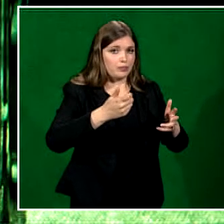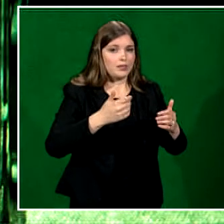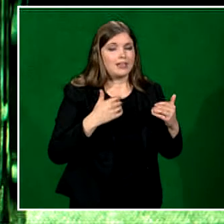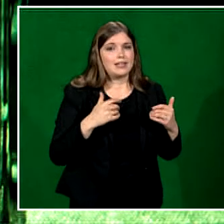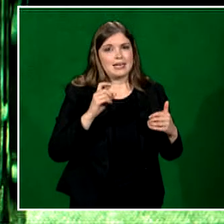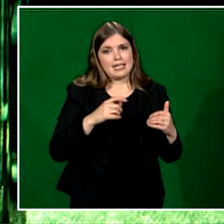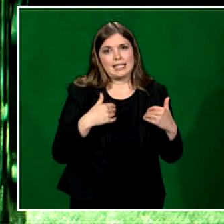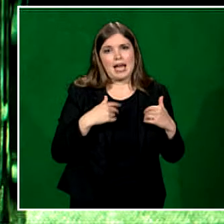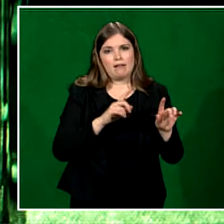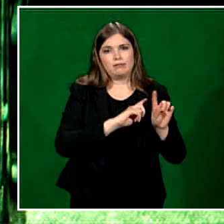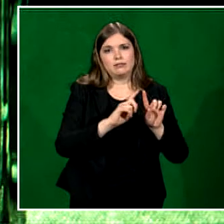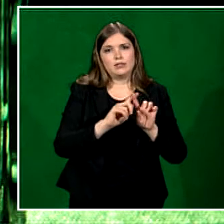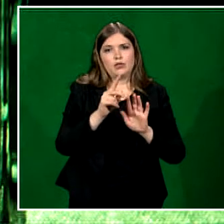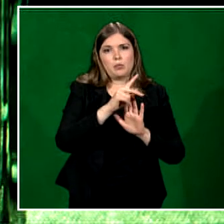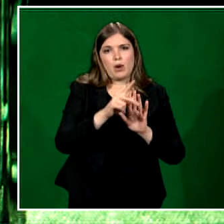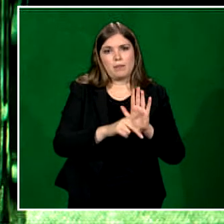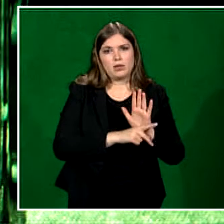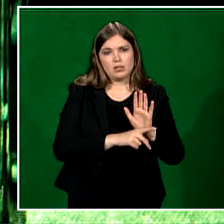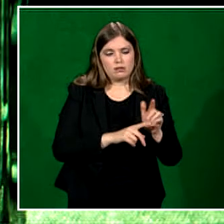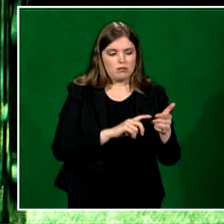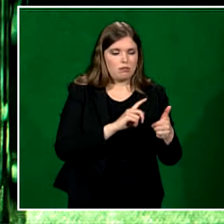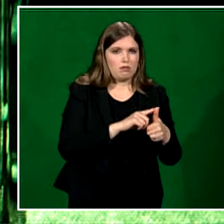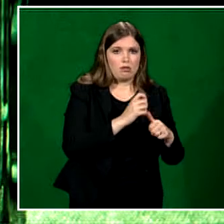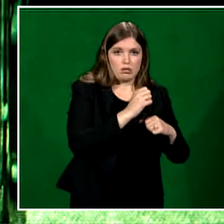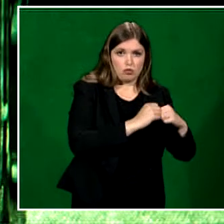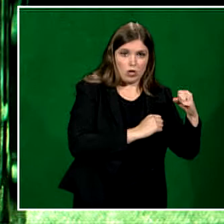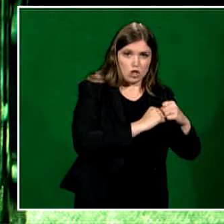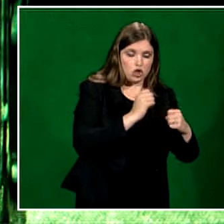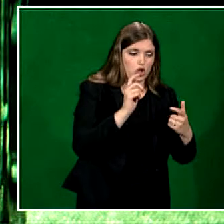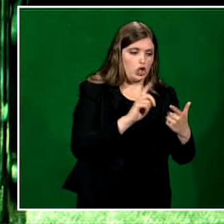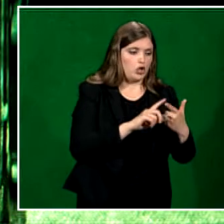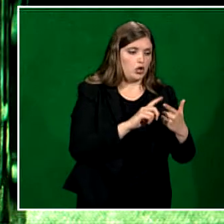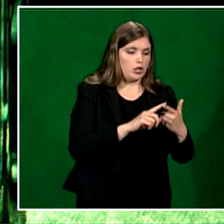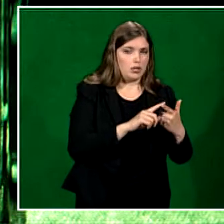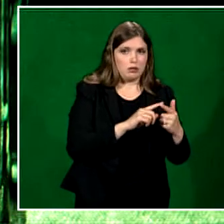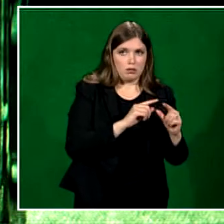properties: the porous structure, the functional group,